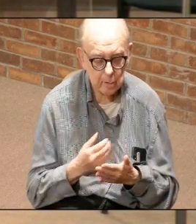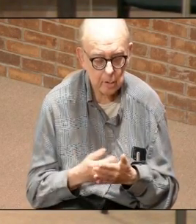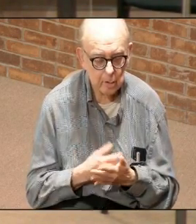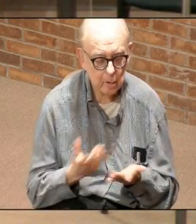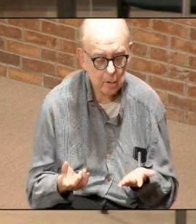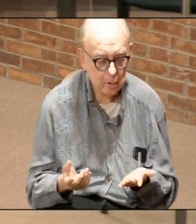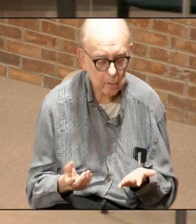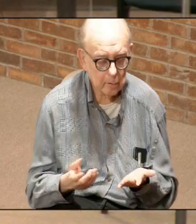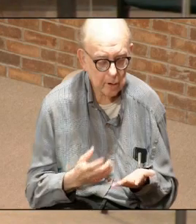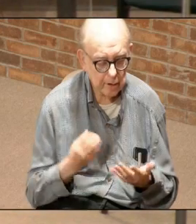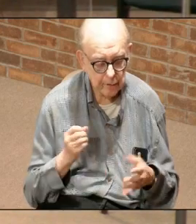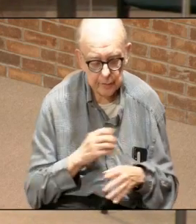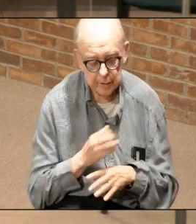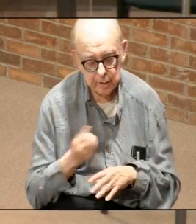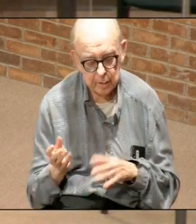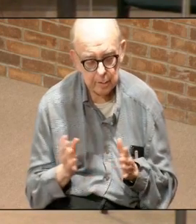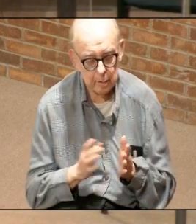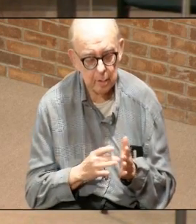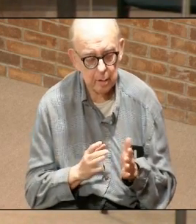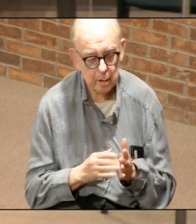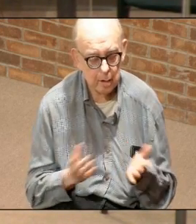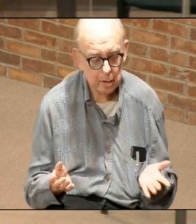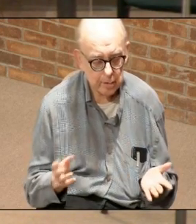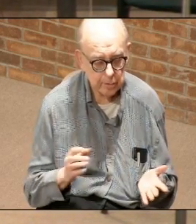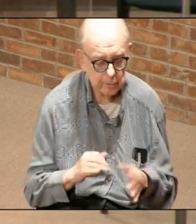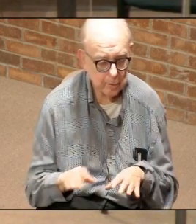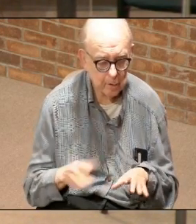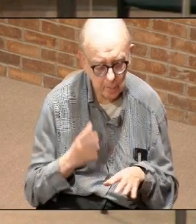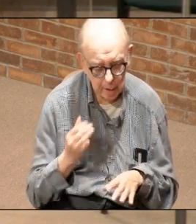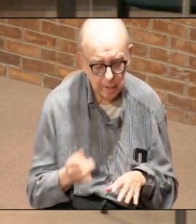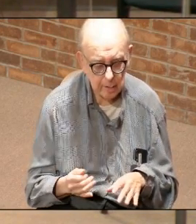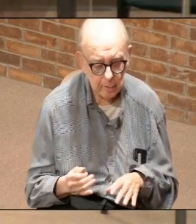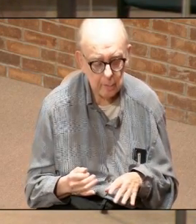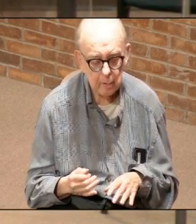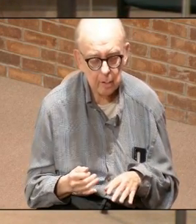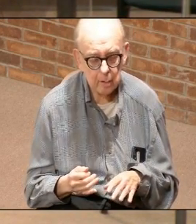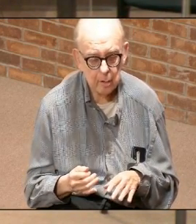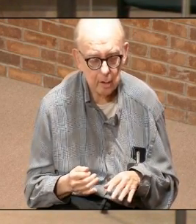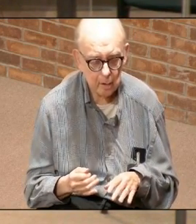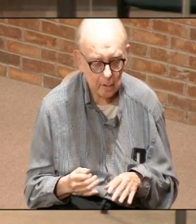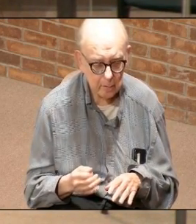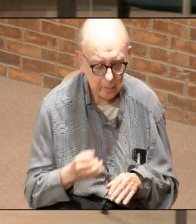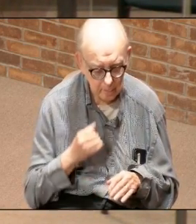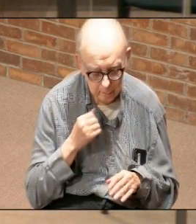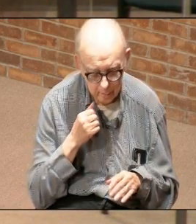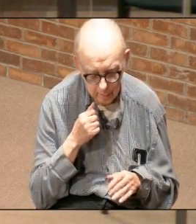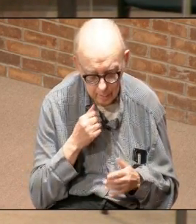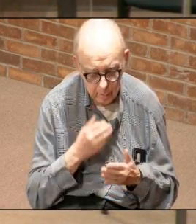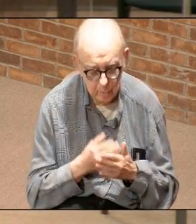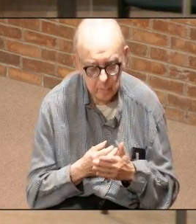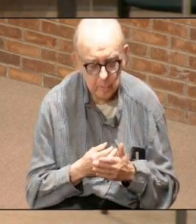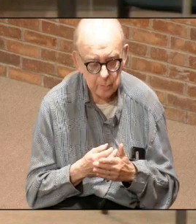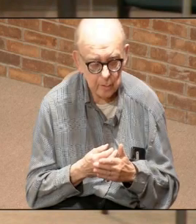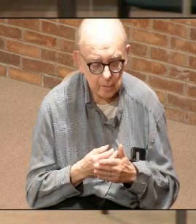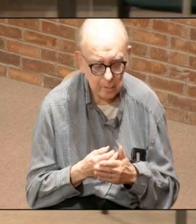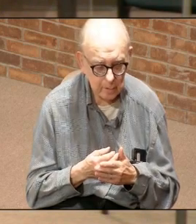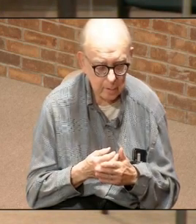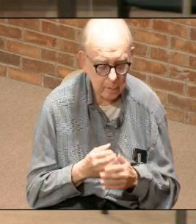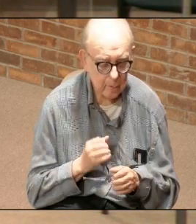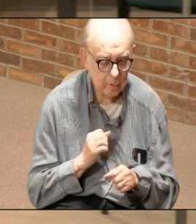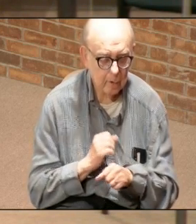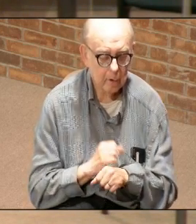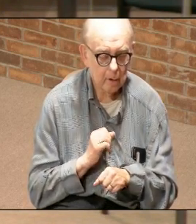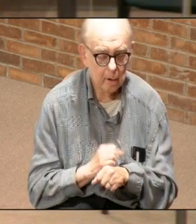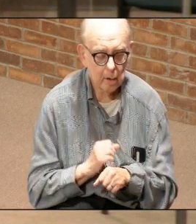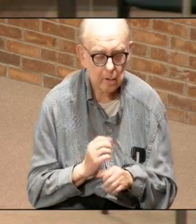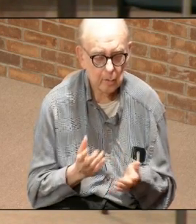counteract the other medicines that we were taking? Because why? She worked for, it's now Express